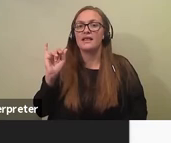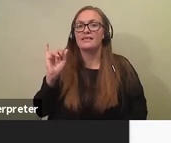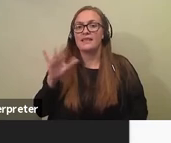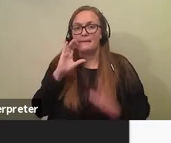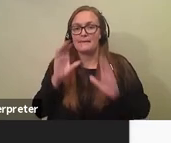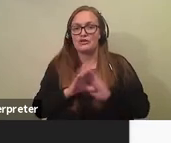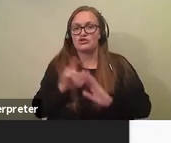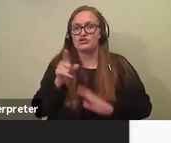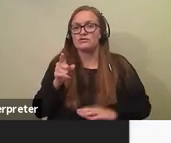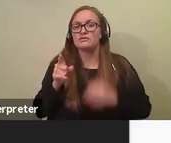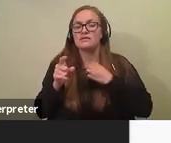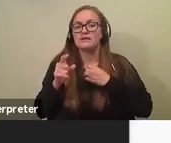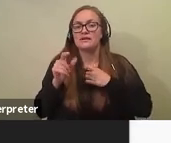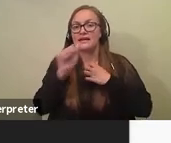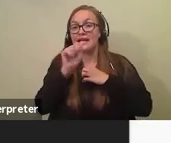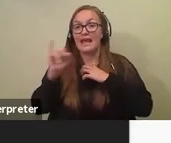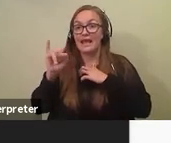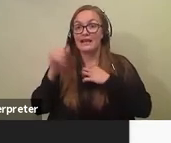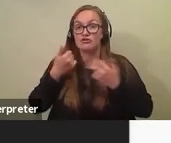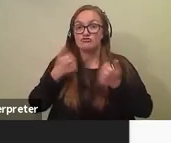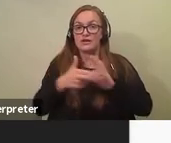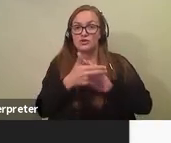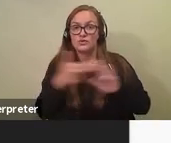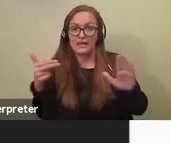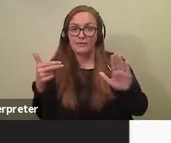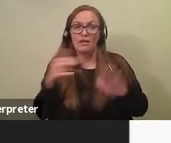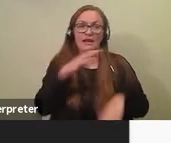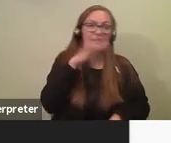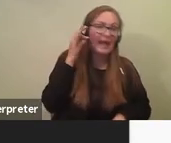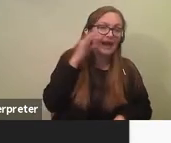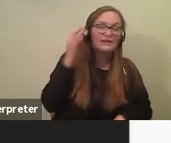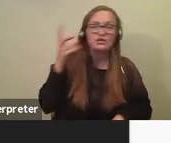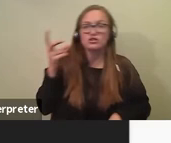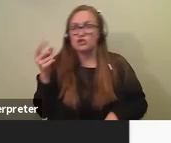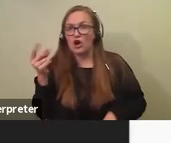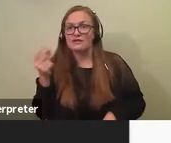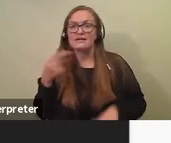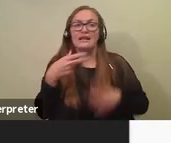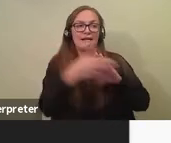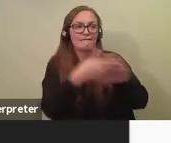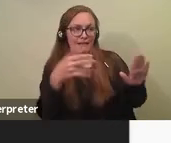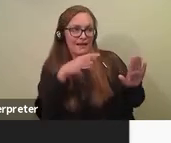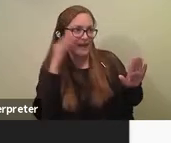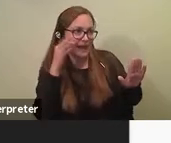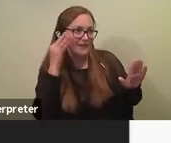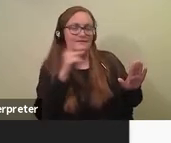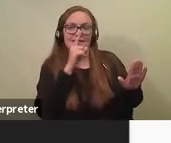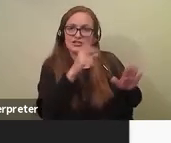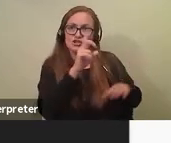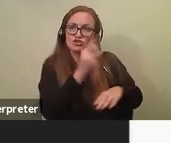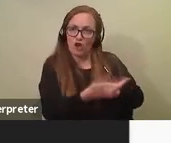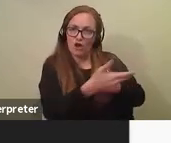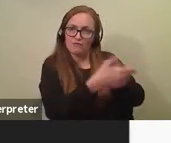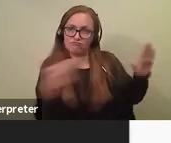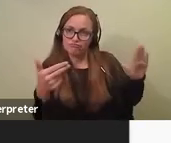Skynet is a AI that's trying to label a cat and a dog, and it labels a cat as a dog, you know. So I think we're still pretty